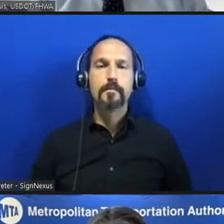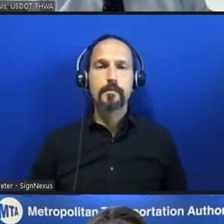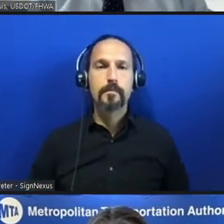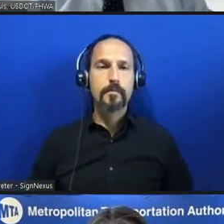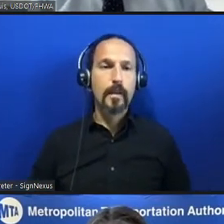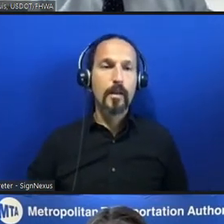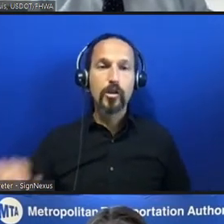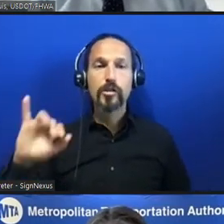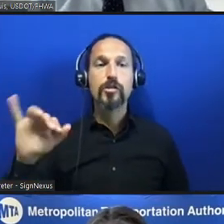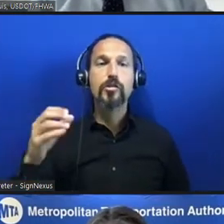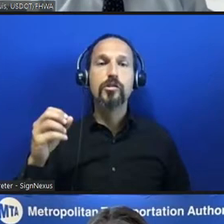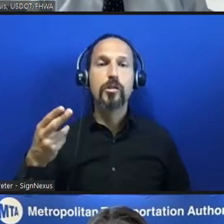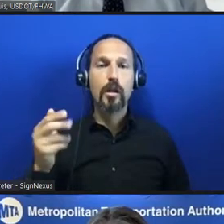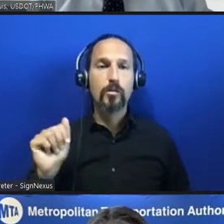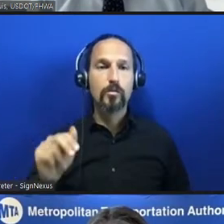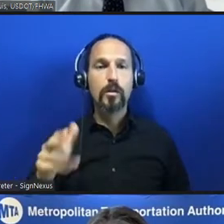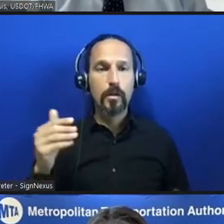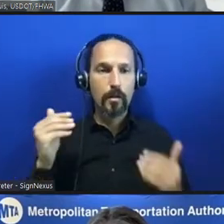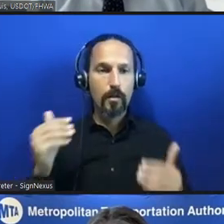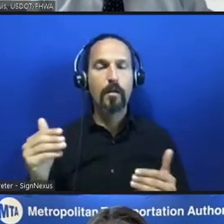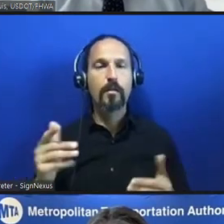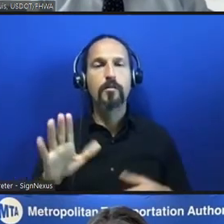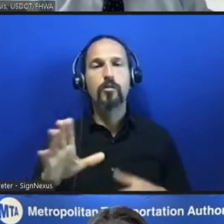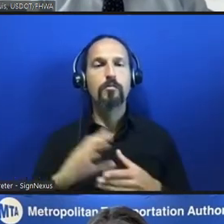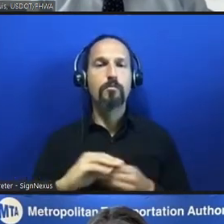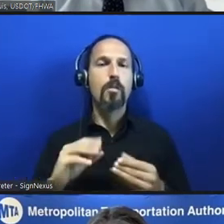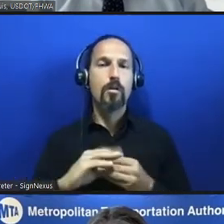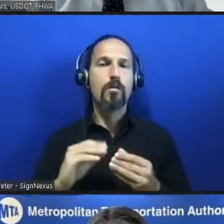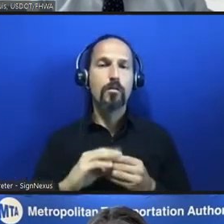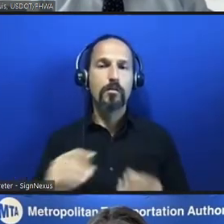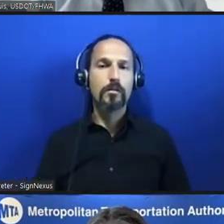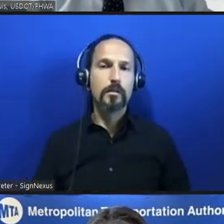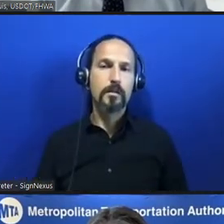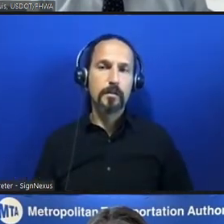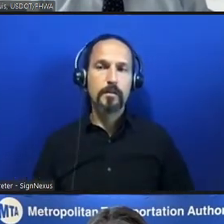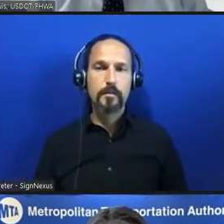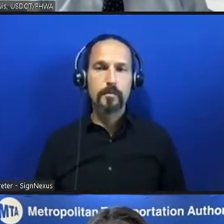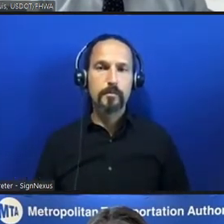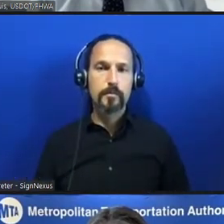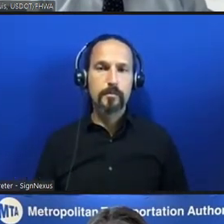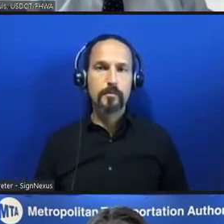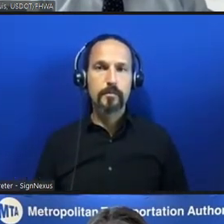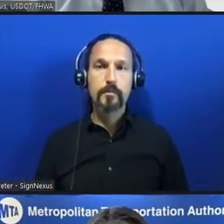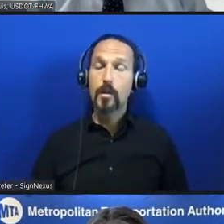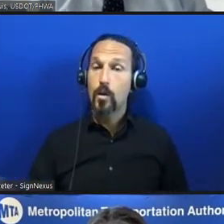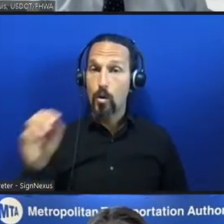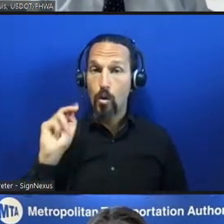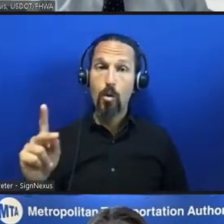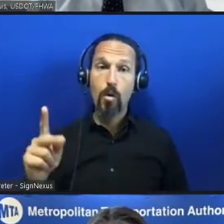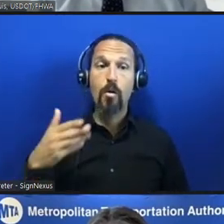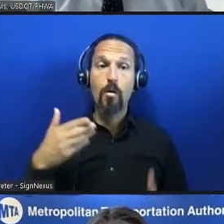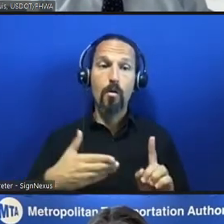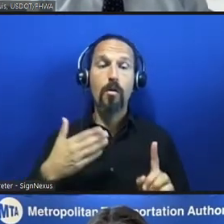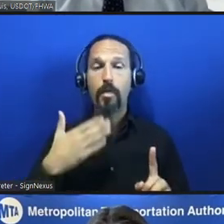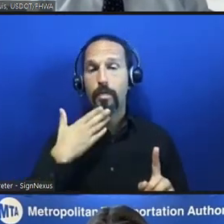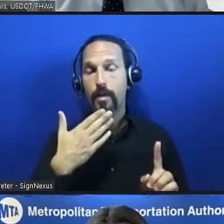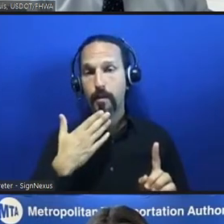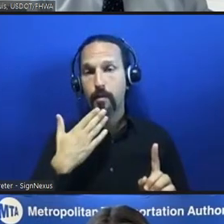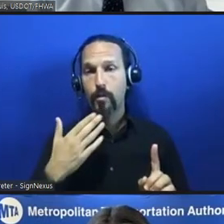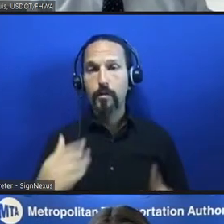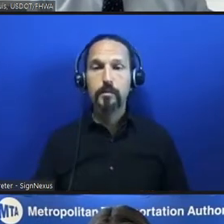Joshua you man meet yourself and begin your remarks okay I am unmuted thank